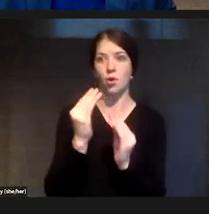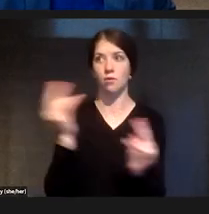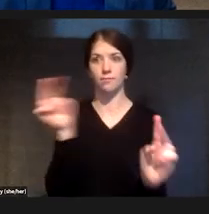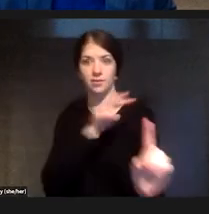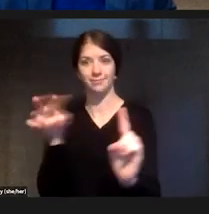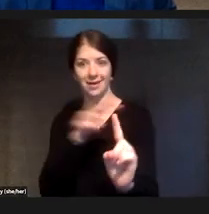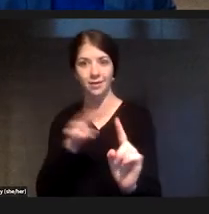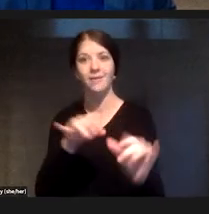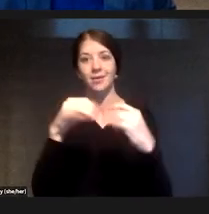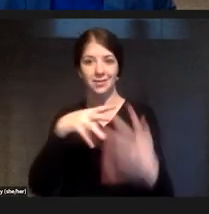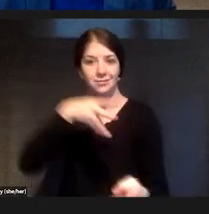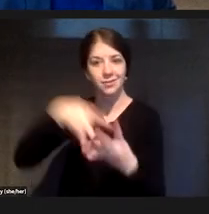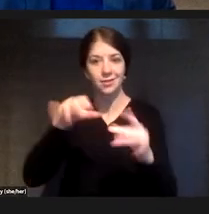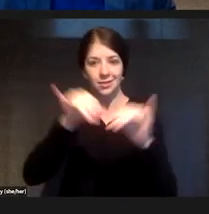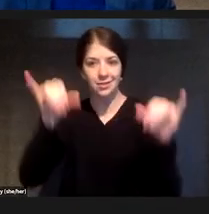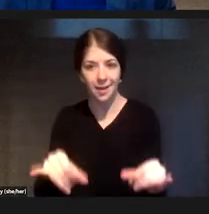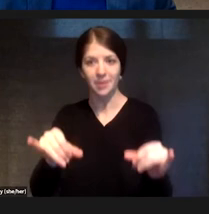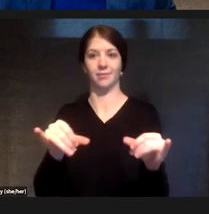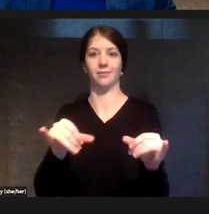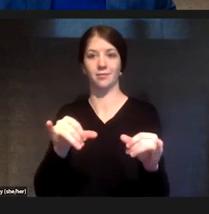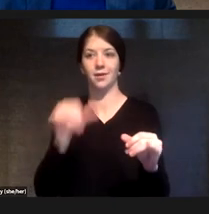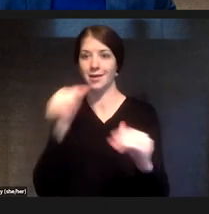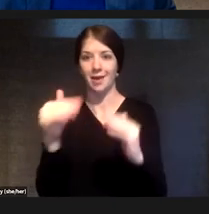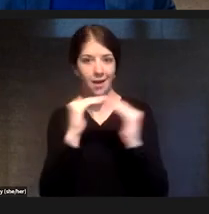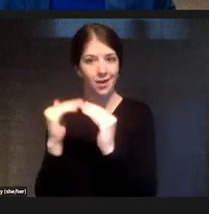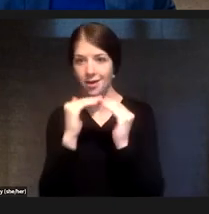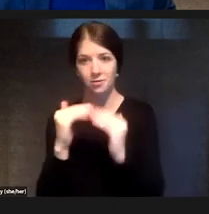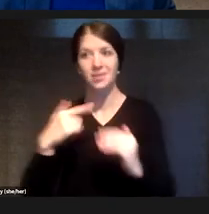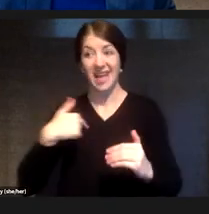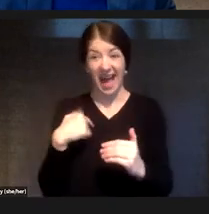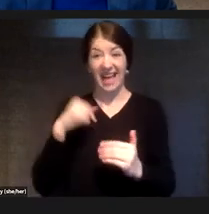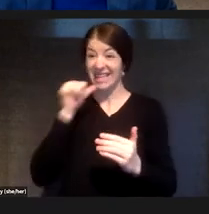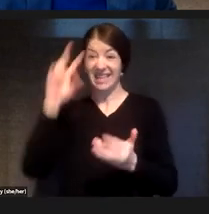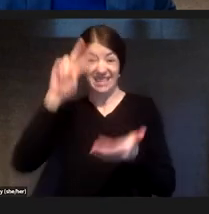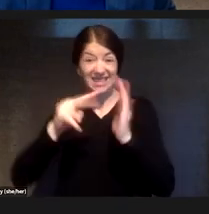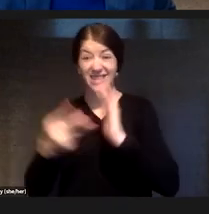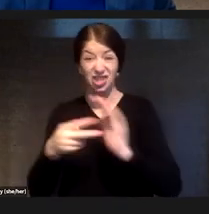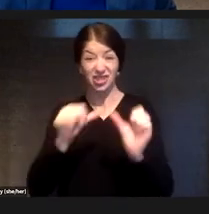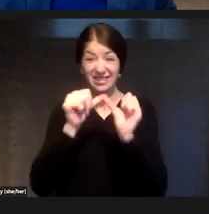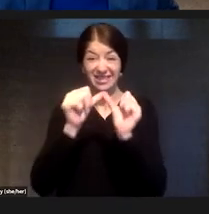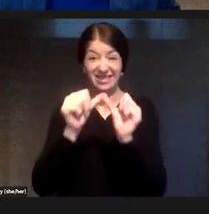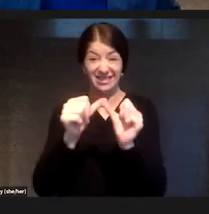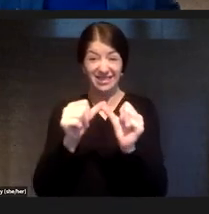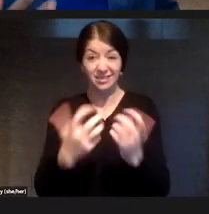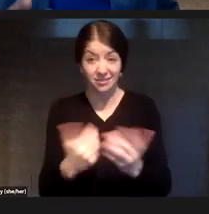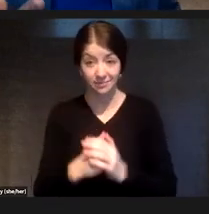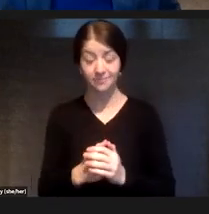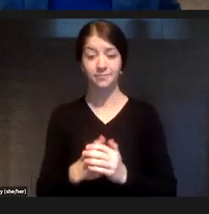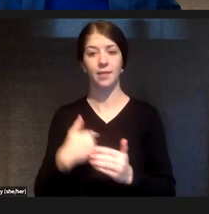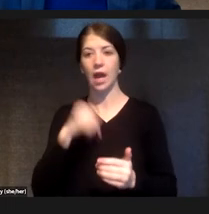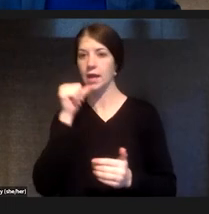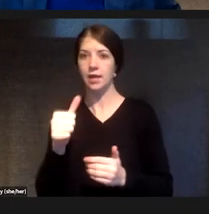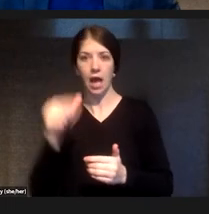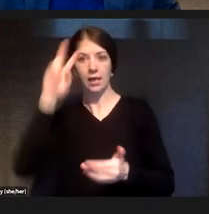was unintentionally perpetuating myself. I did not intentionally live in a world that was complicit